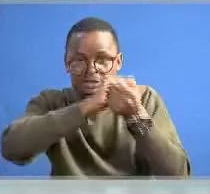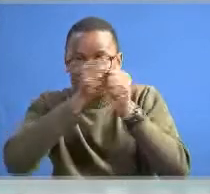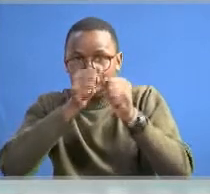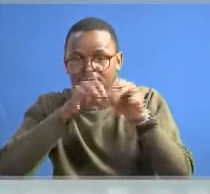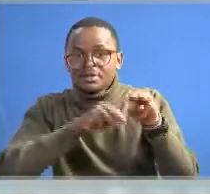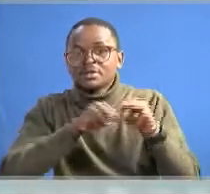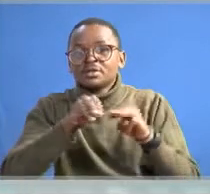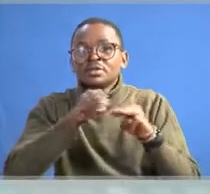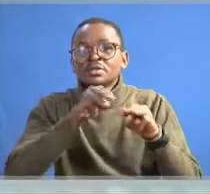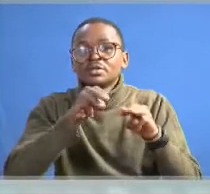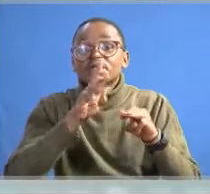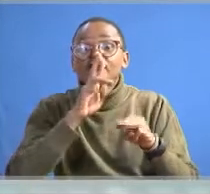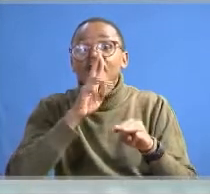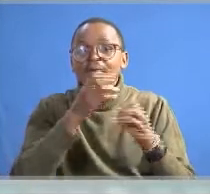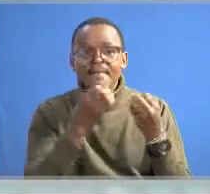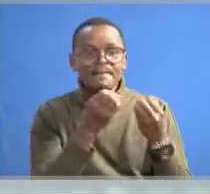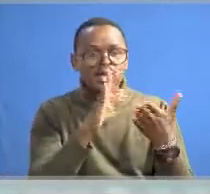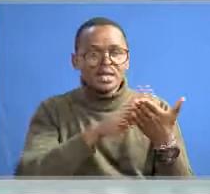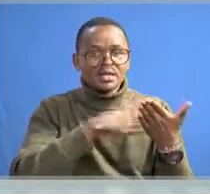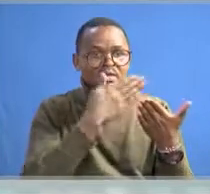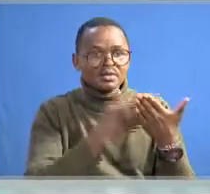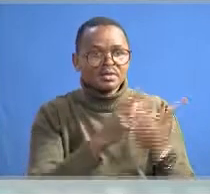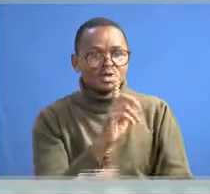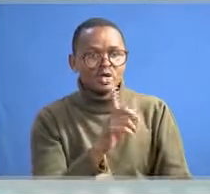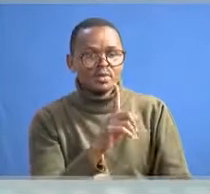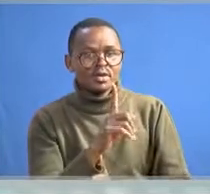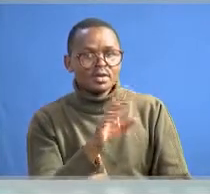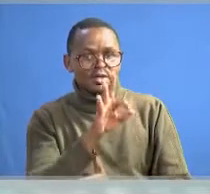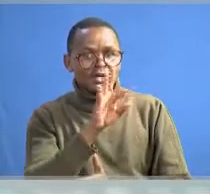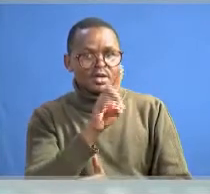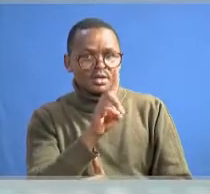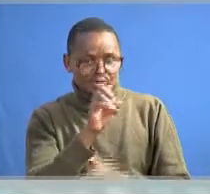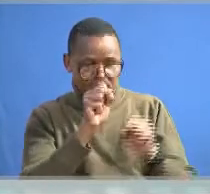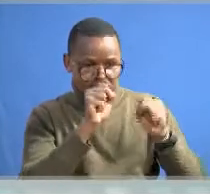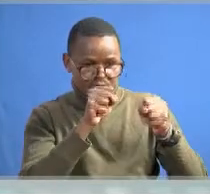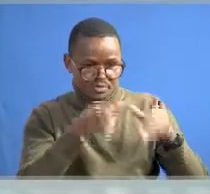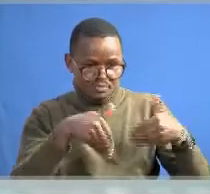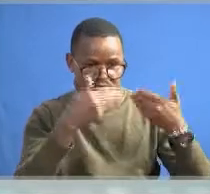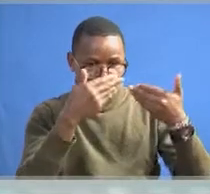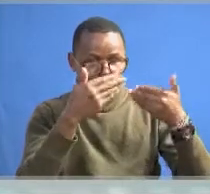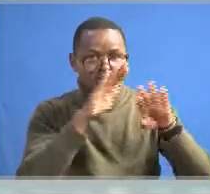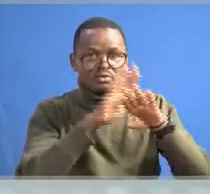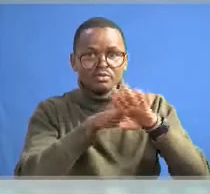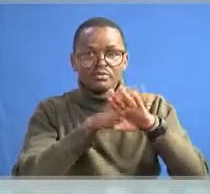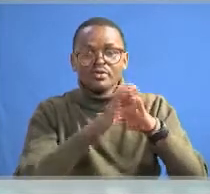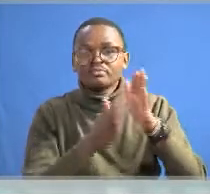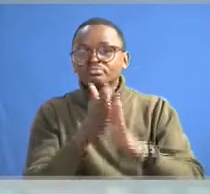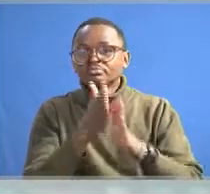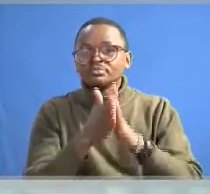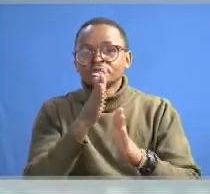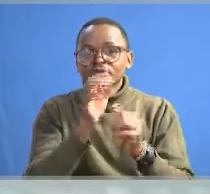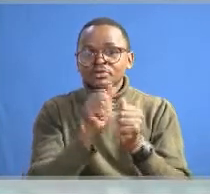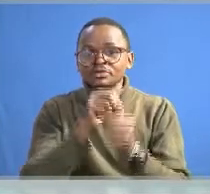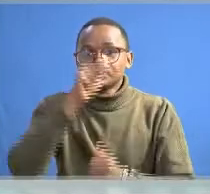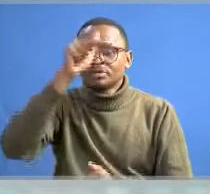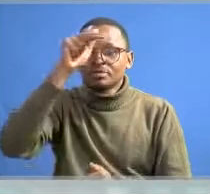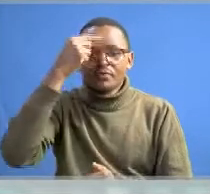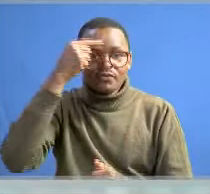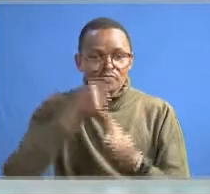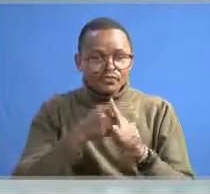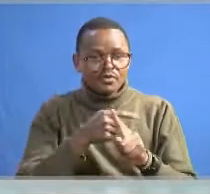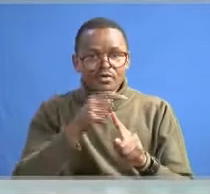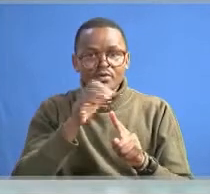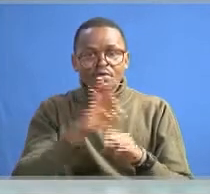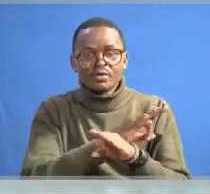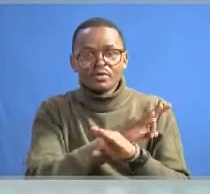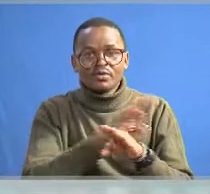methods. Yet, there are many applications where a 3D printer is able to deliver a design very quickly with high accuracy from a